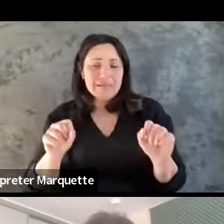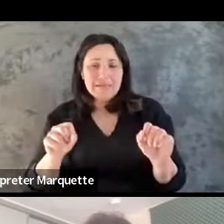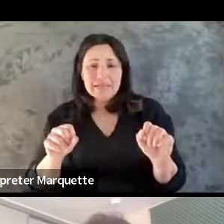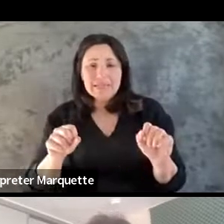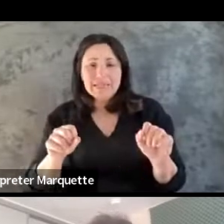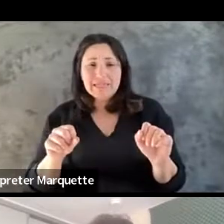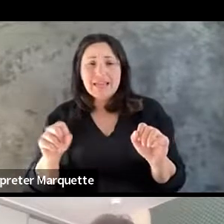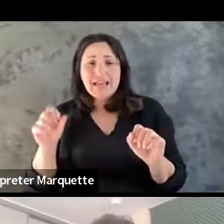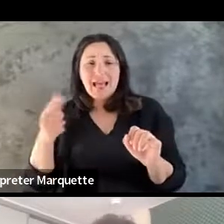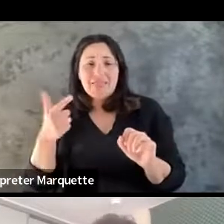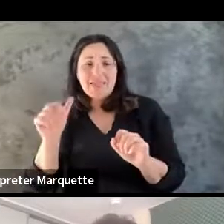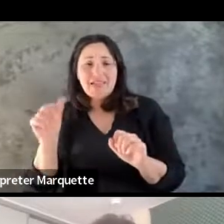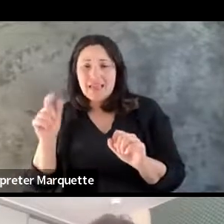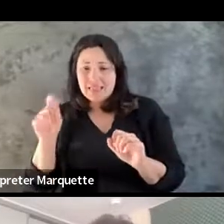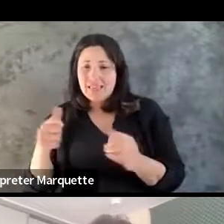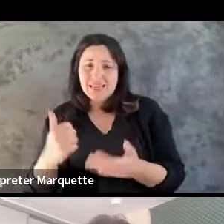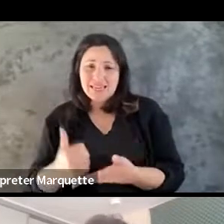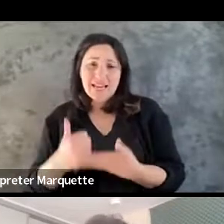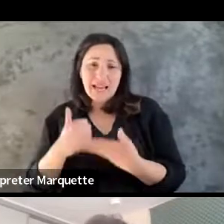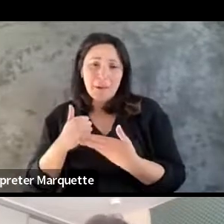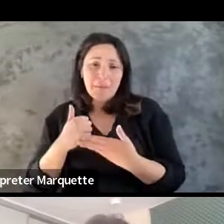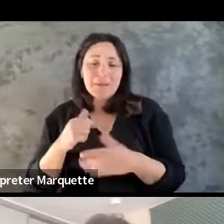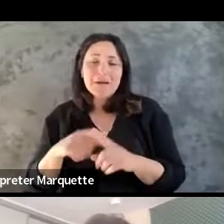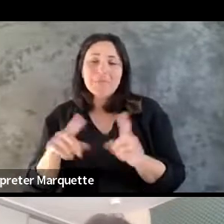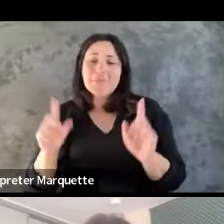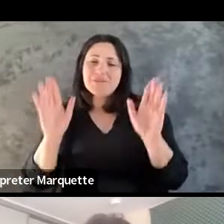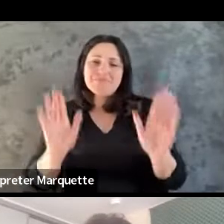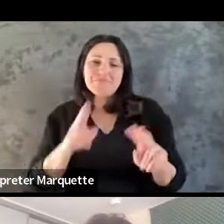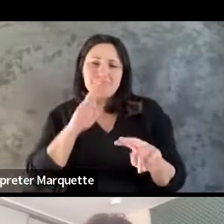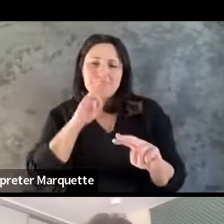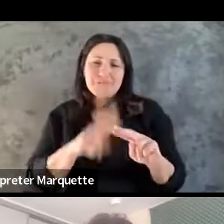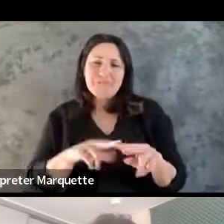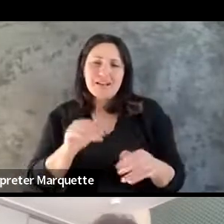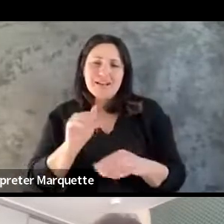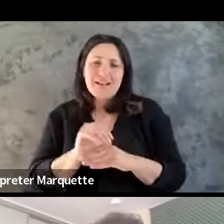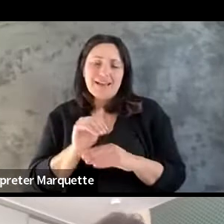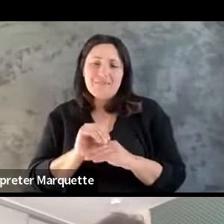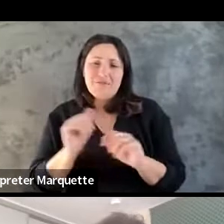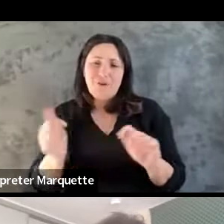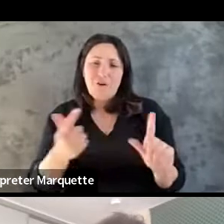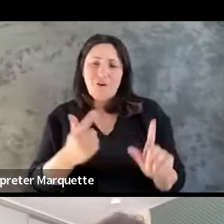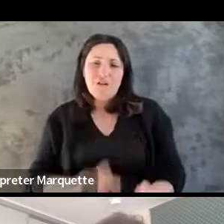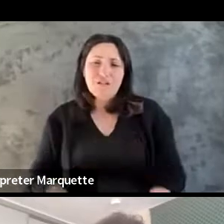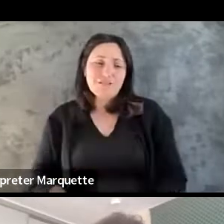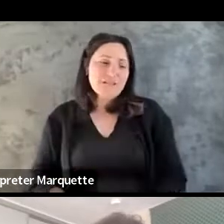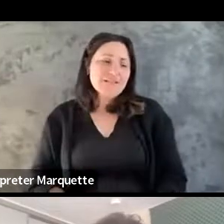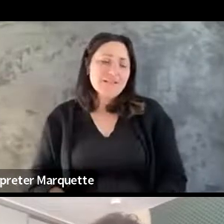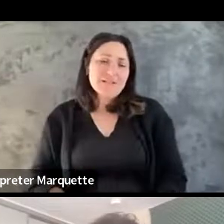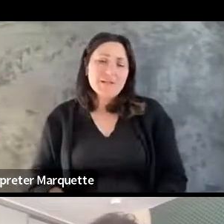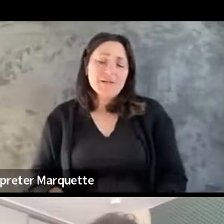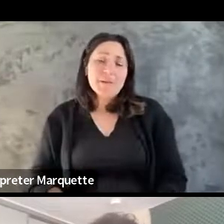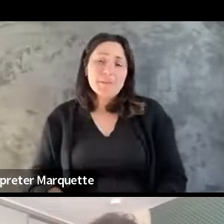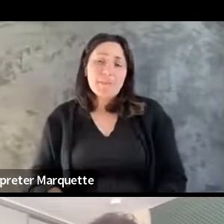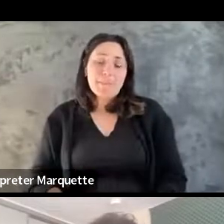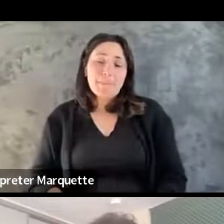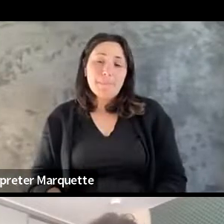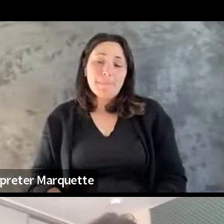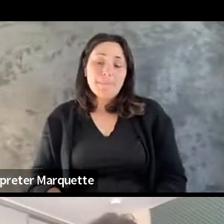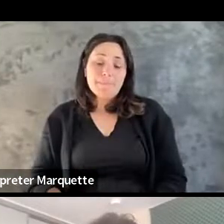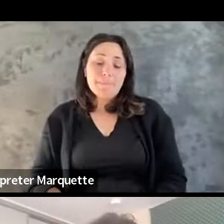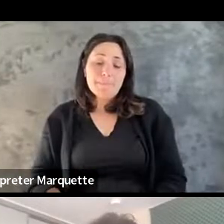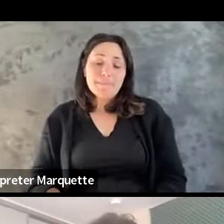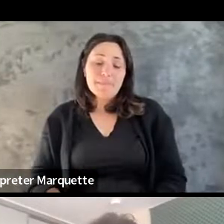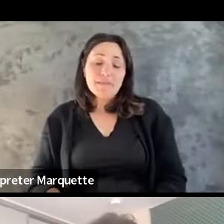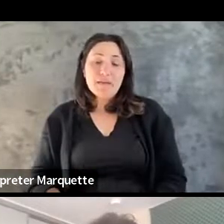lot of help on the dance floor, but I think it was a great night. It was a fun night for all. And some of the little things that are